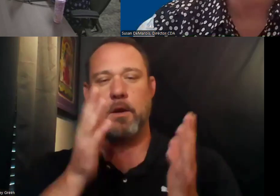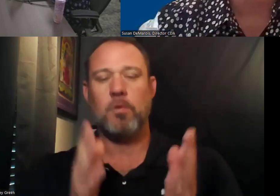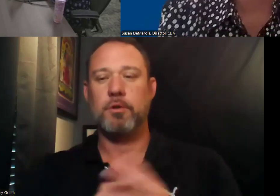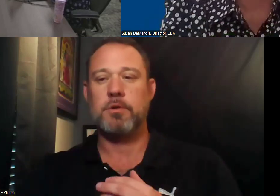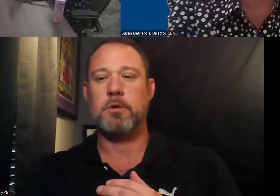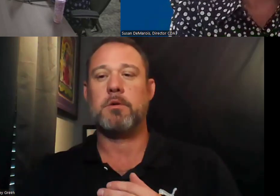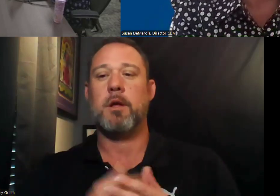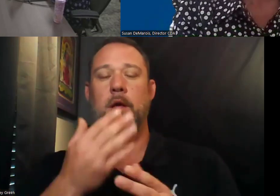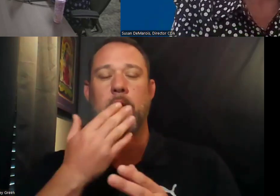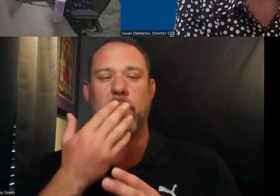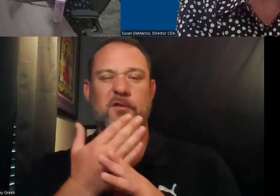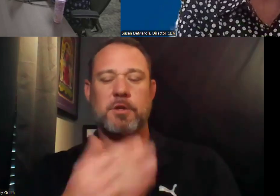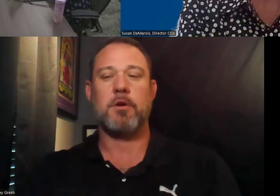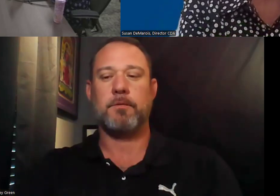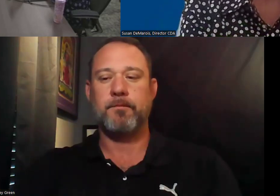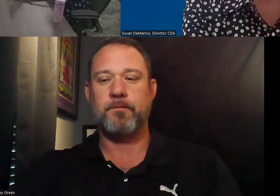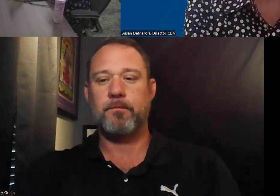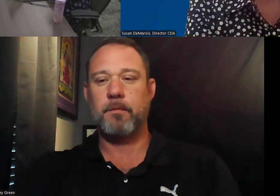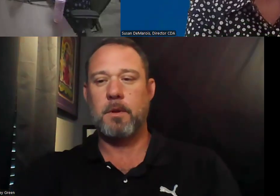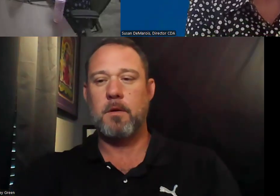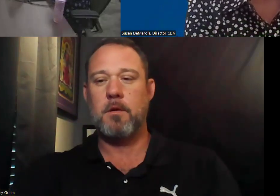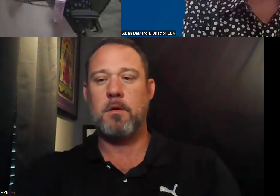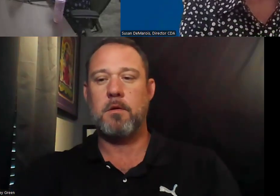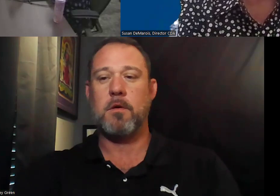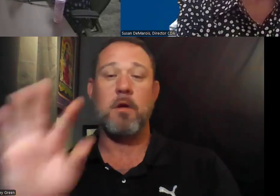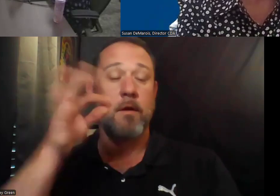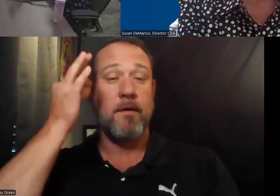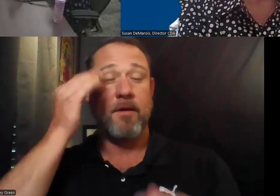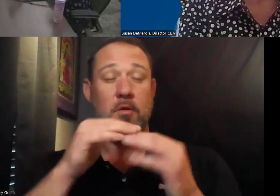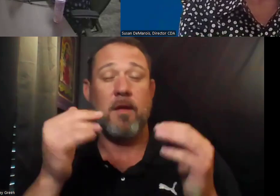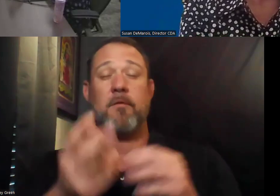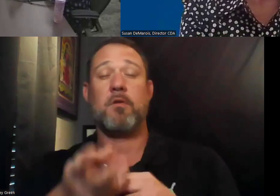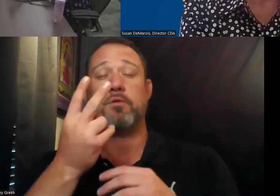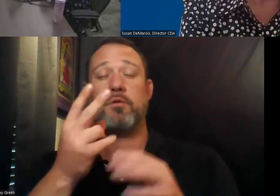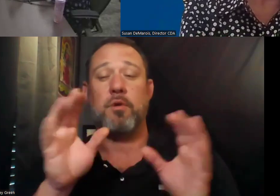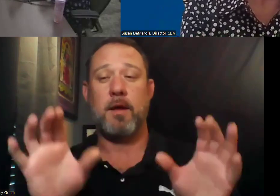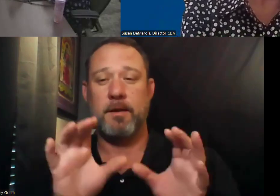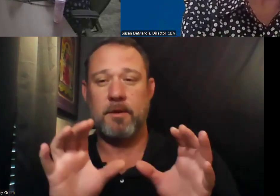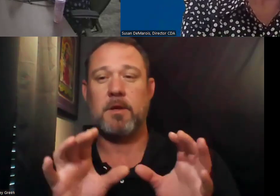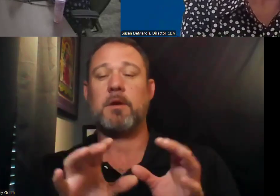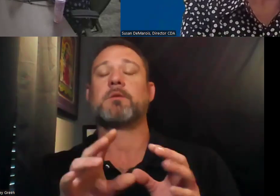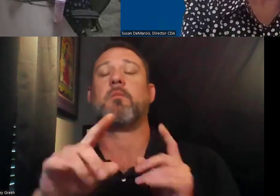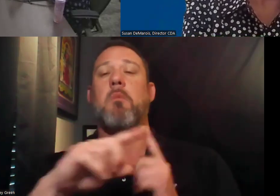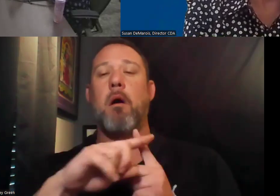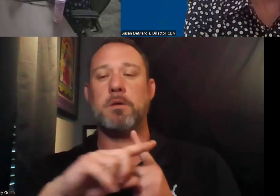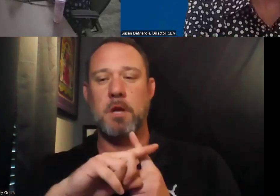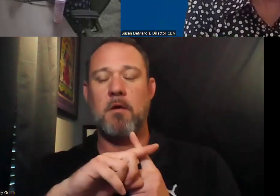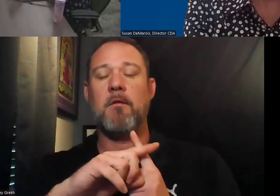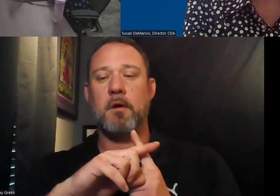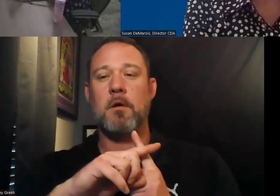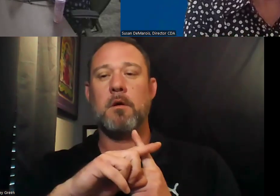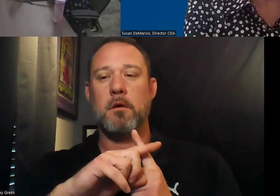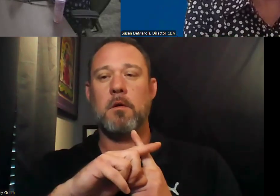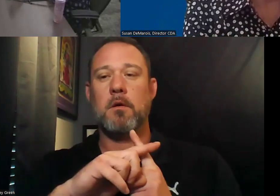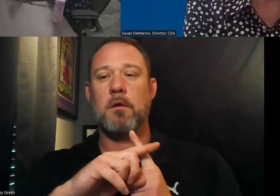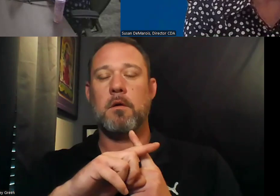you for sharing that in the chat. And then at the federal level, there are two activities, two really positive activities.